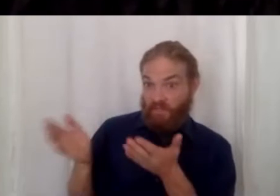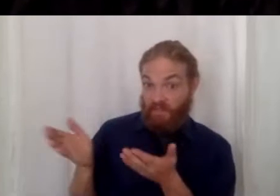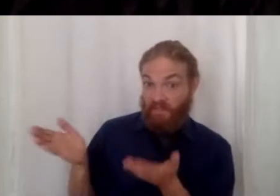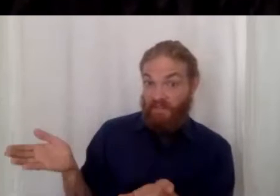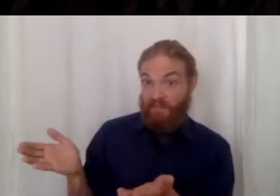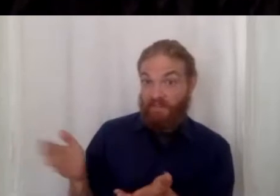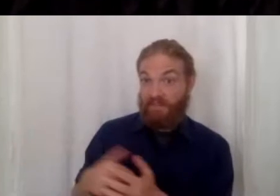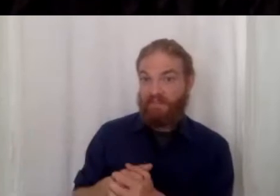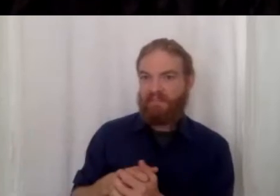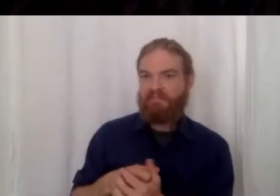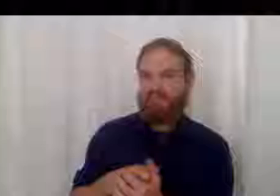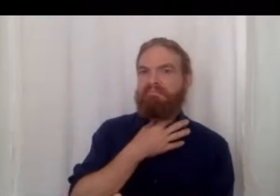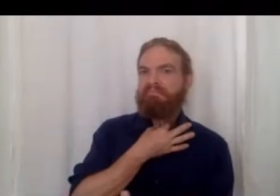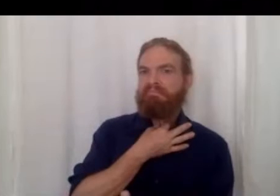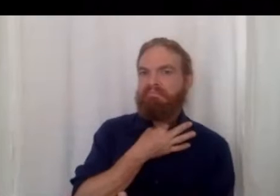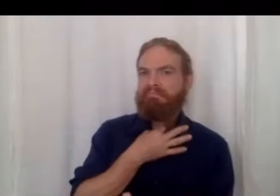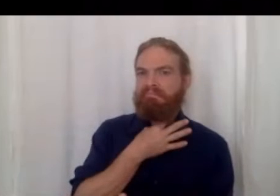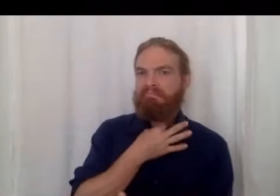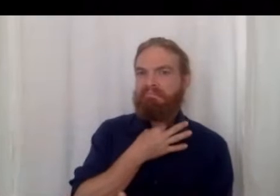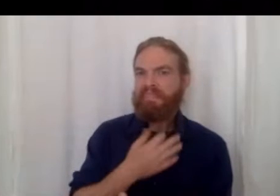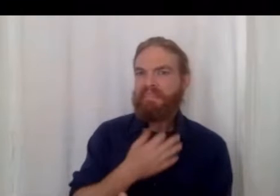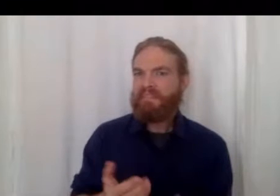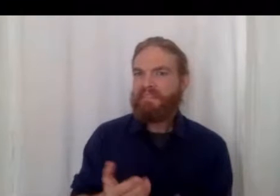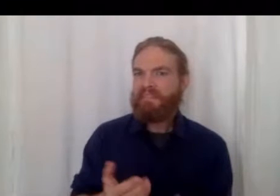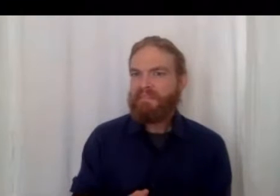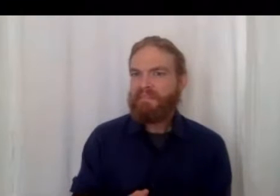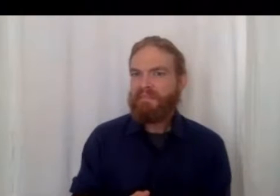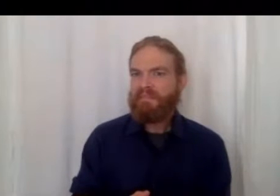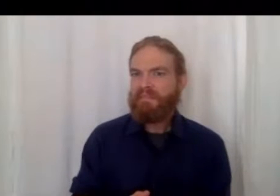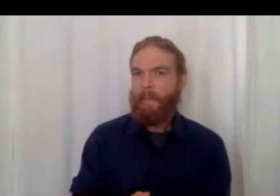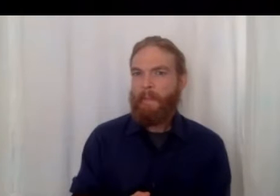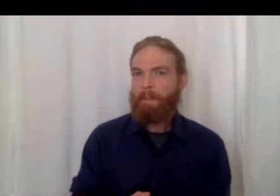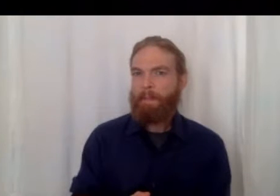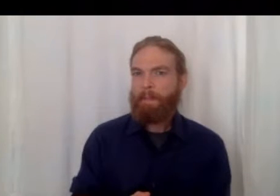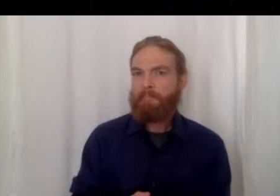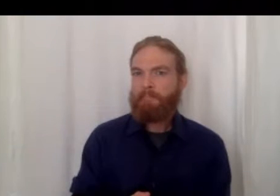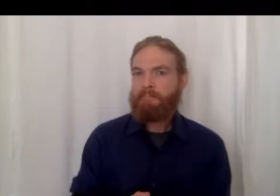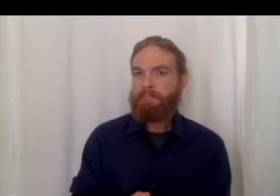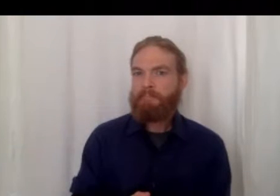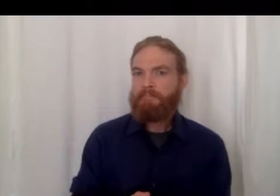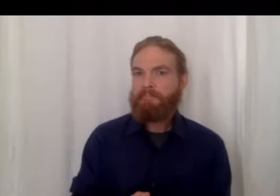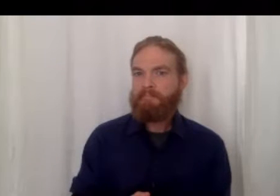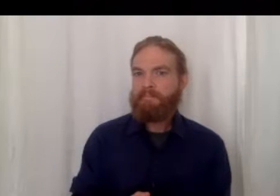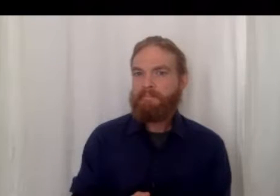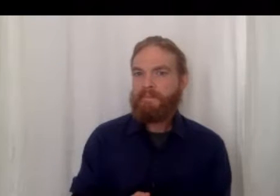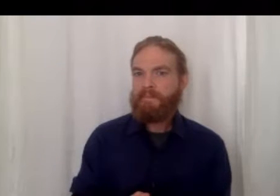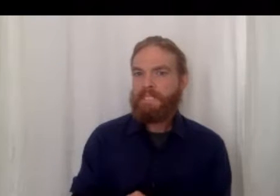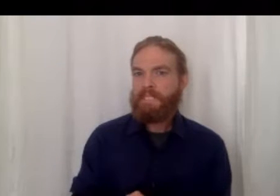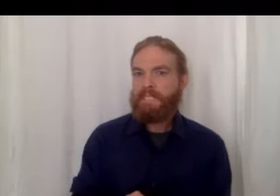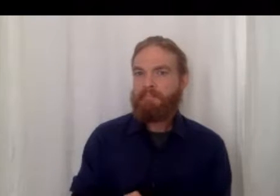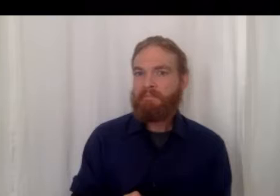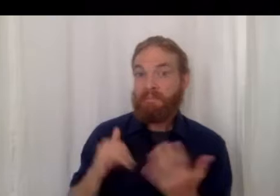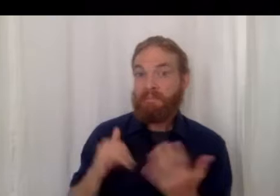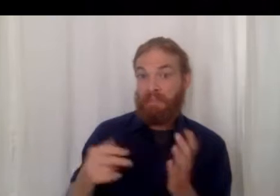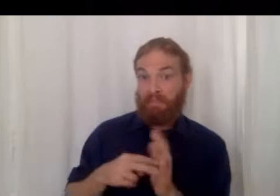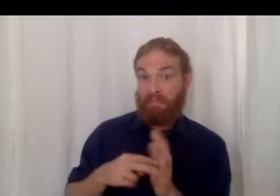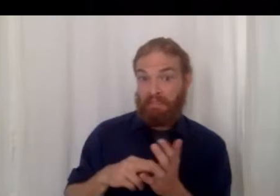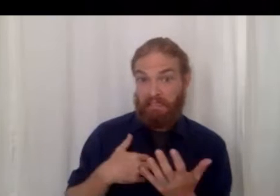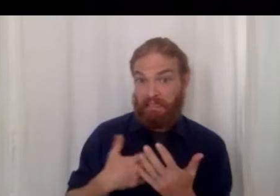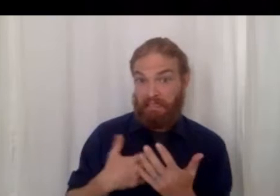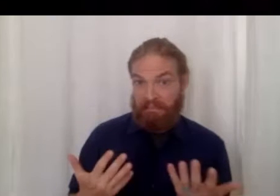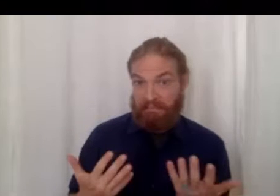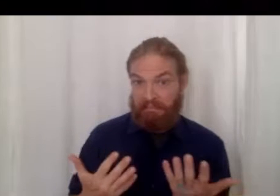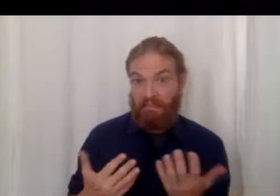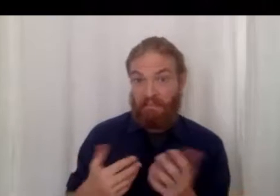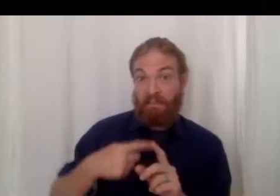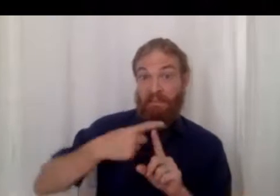meant. I didn't know if maybe that meant that the leases were going to pay 1/3 and then the public health was paying